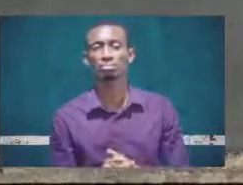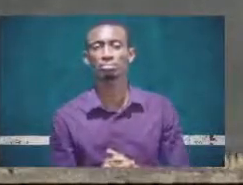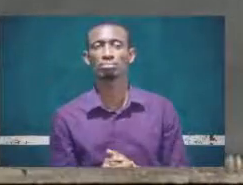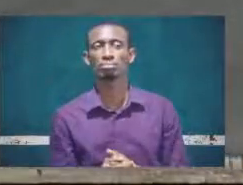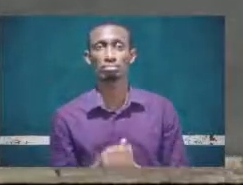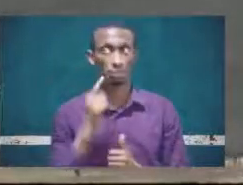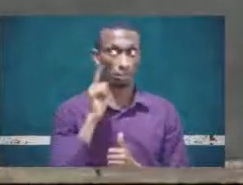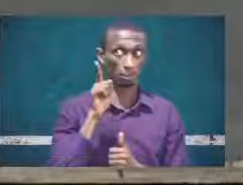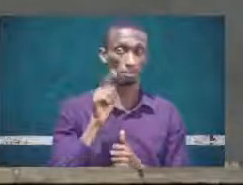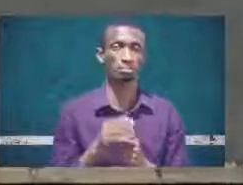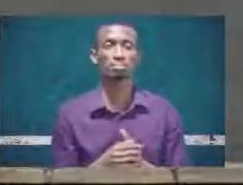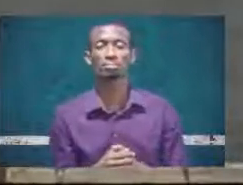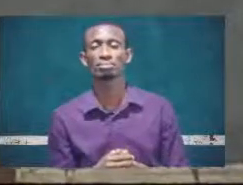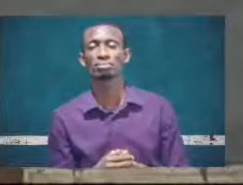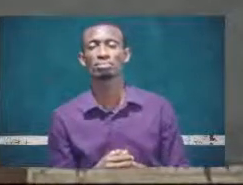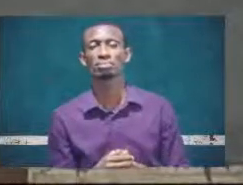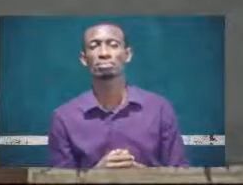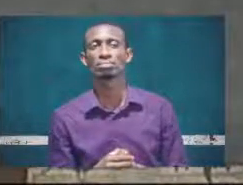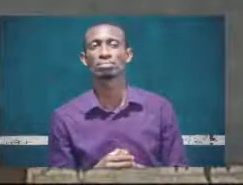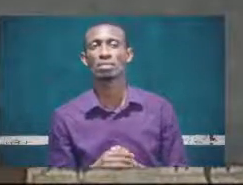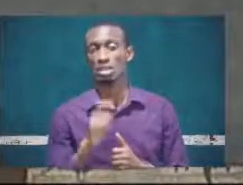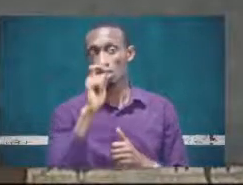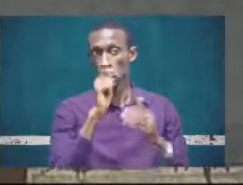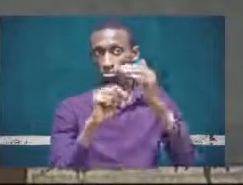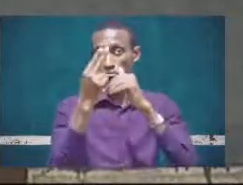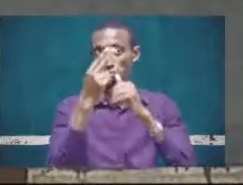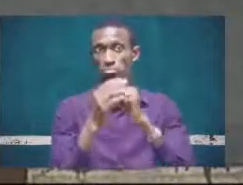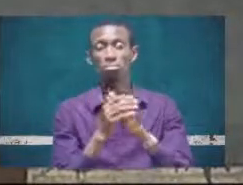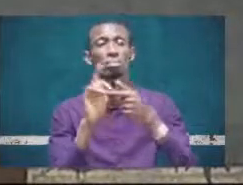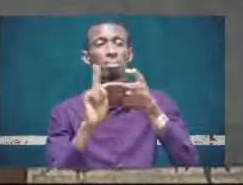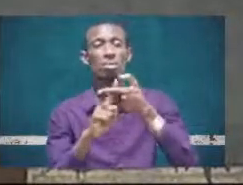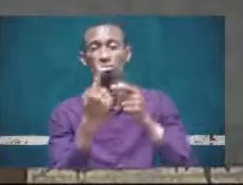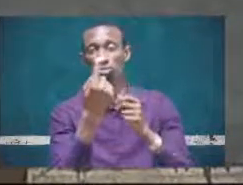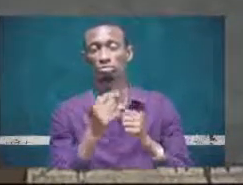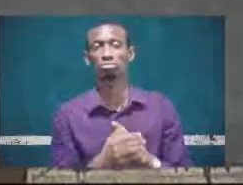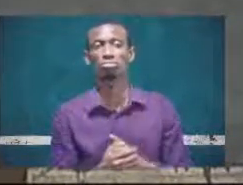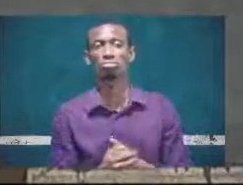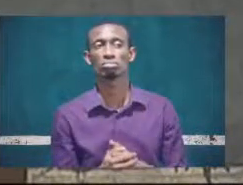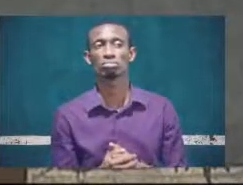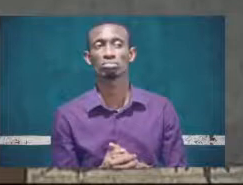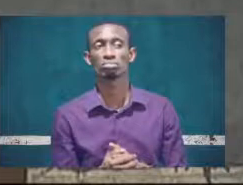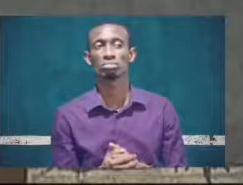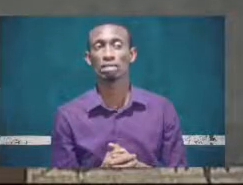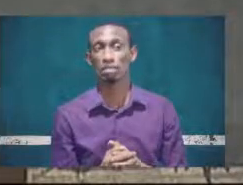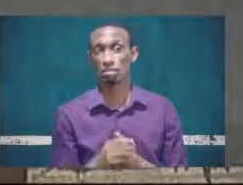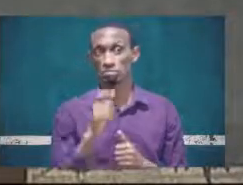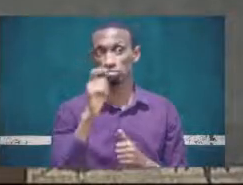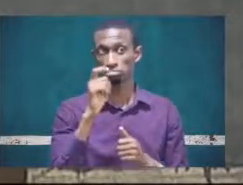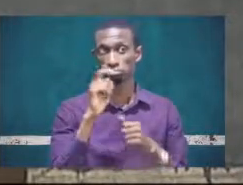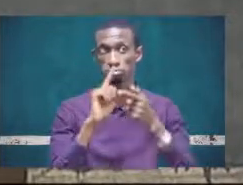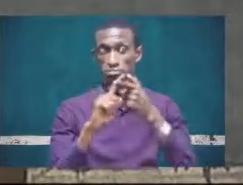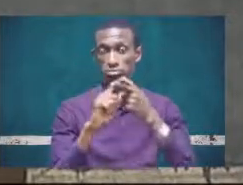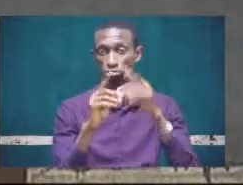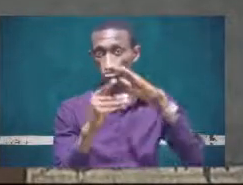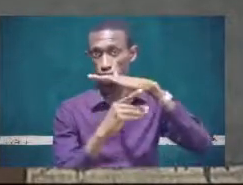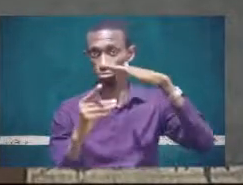is the factor. Also, we have x squared plus 1. And I have my